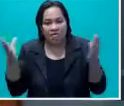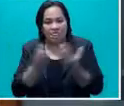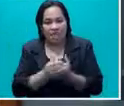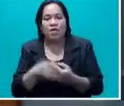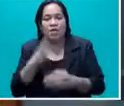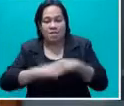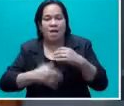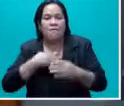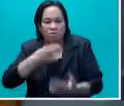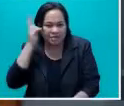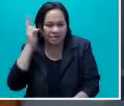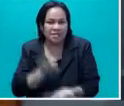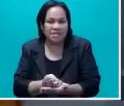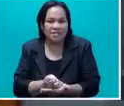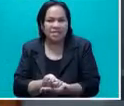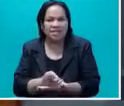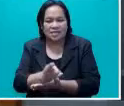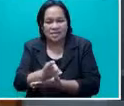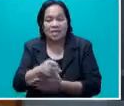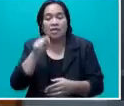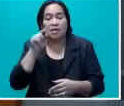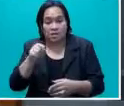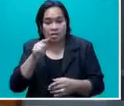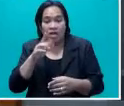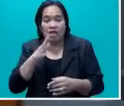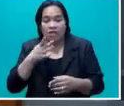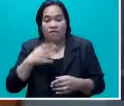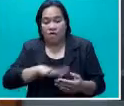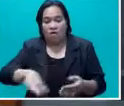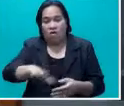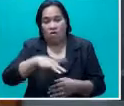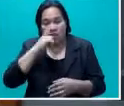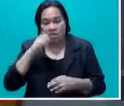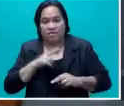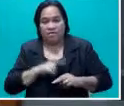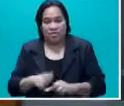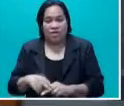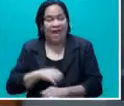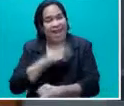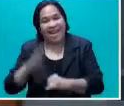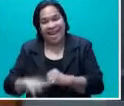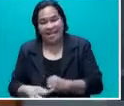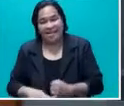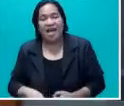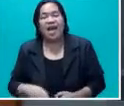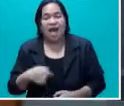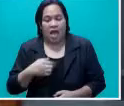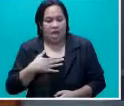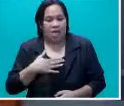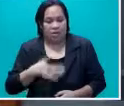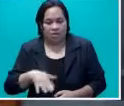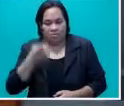more sincere and genuine democracy for the well-being and of all Fijians. And lastly, Honourable Speaker, I make this